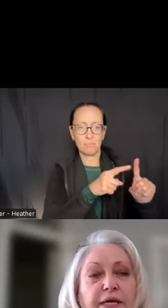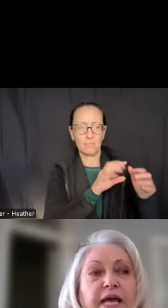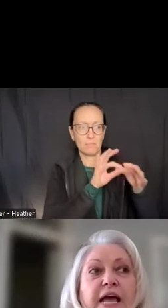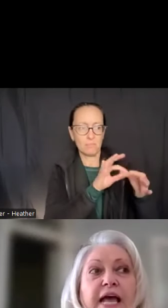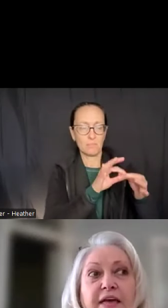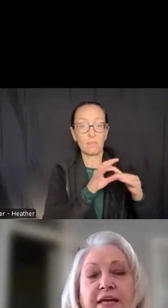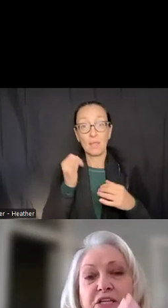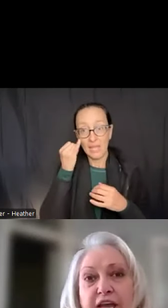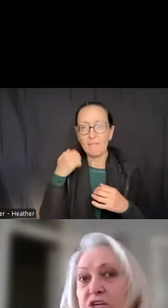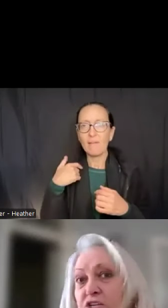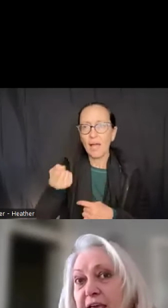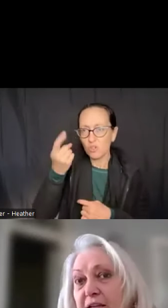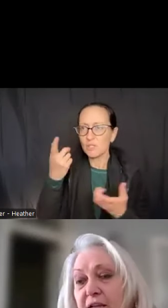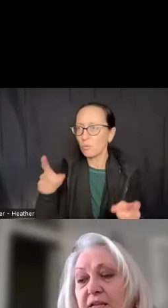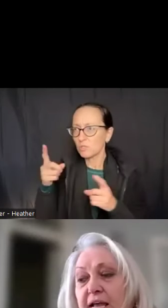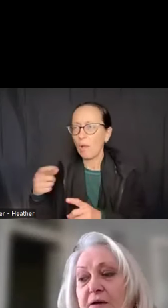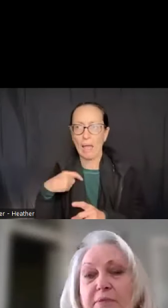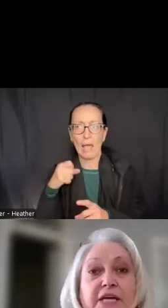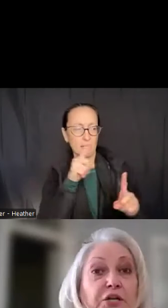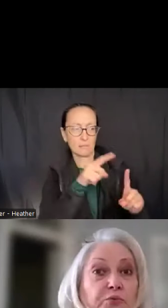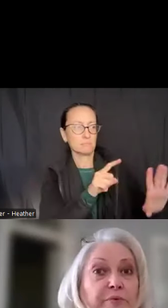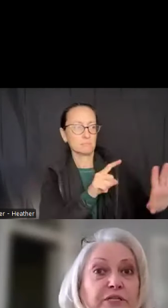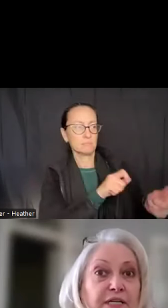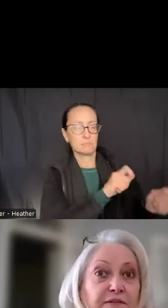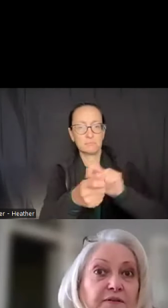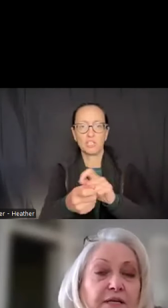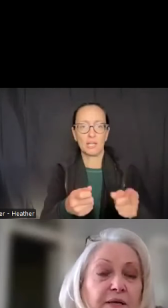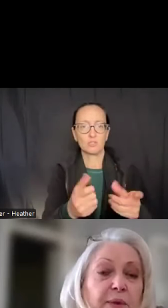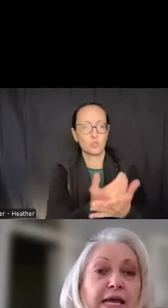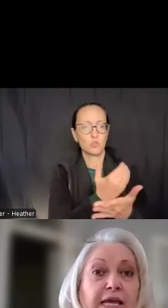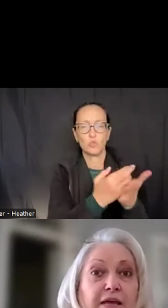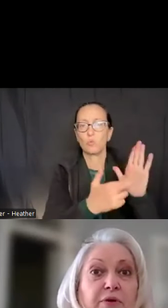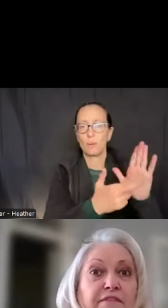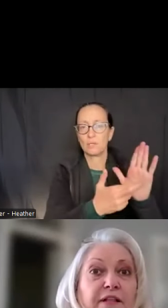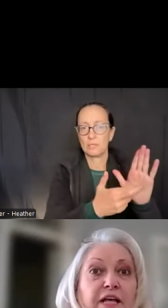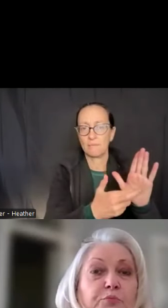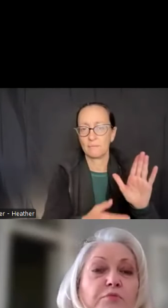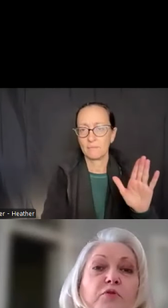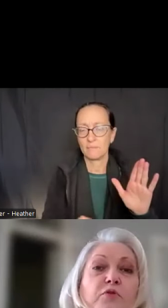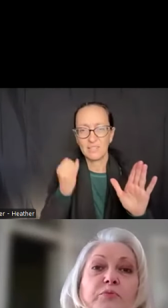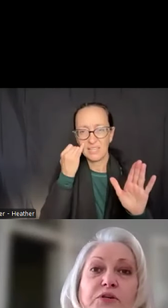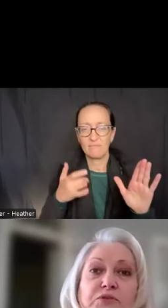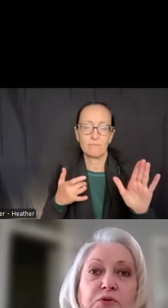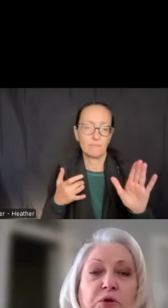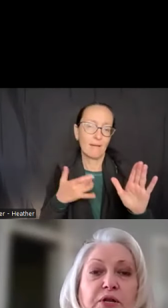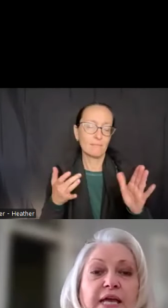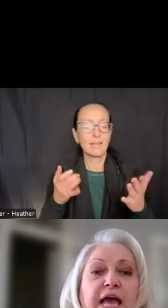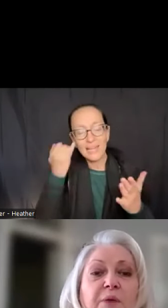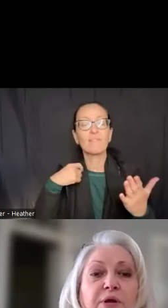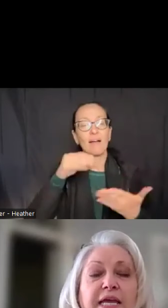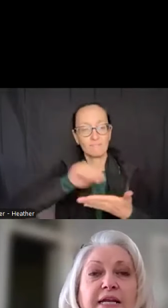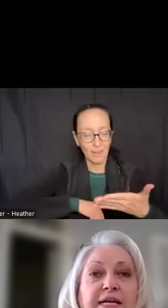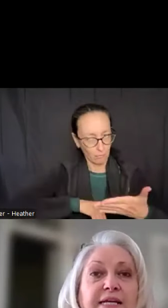what they're doing. They can change and get a new representative payee when they fill out the proper forms with Social